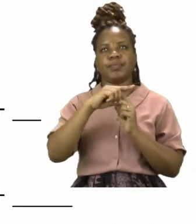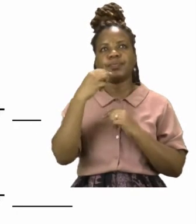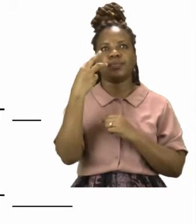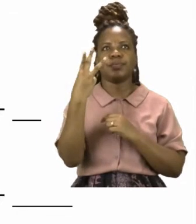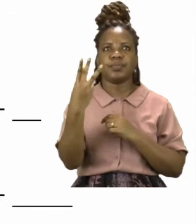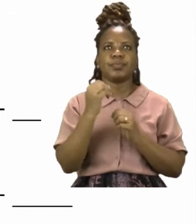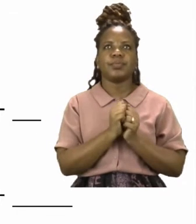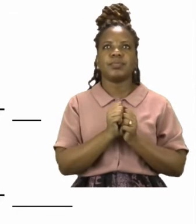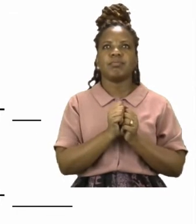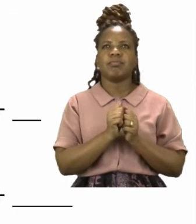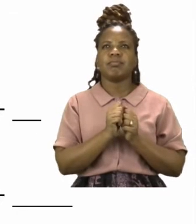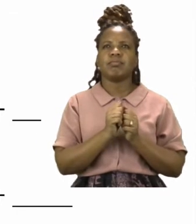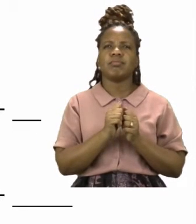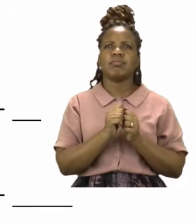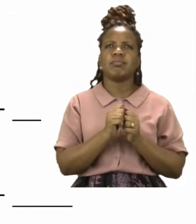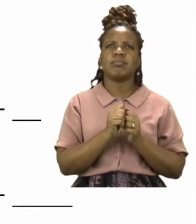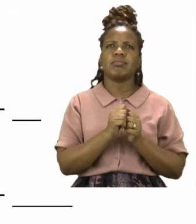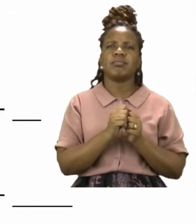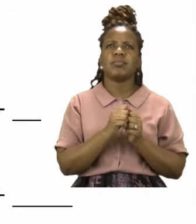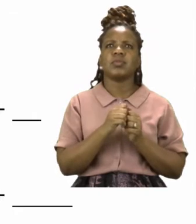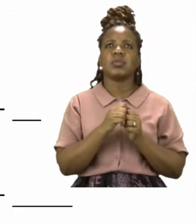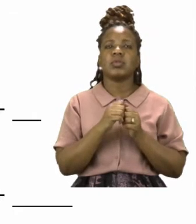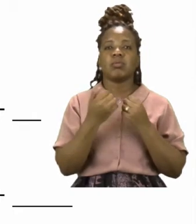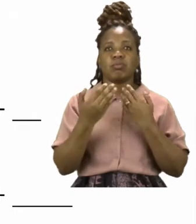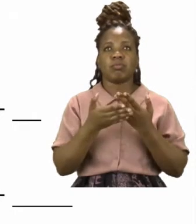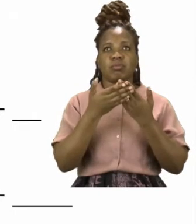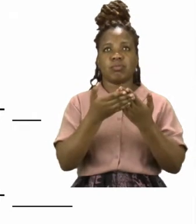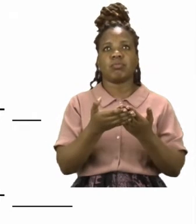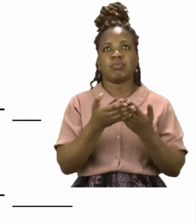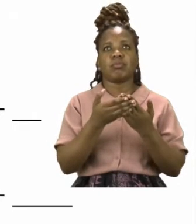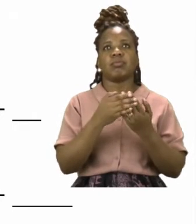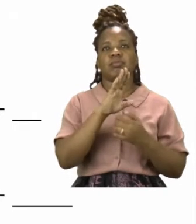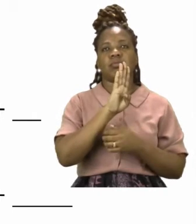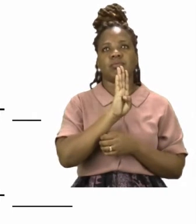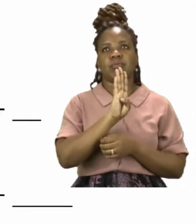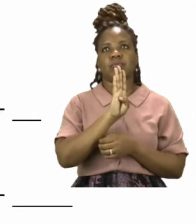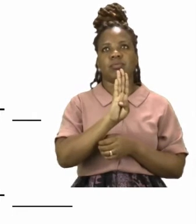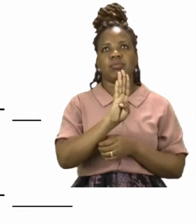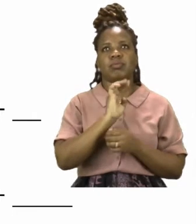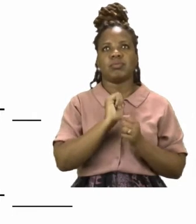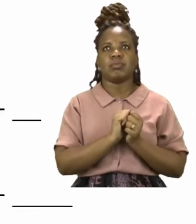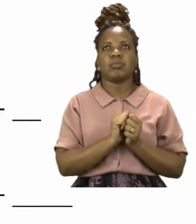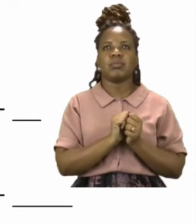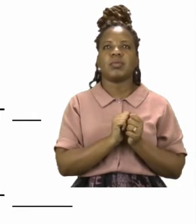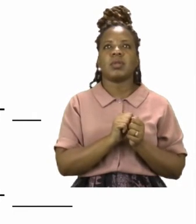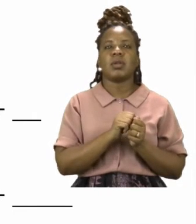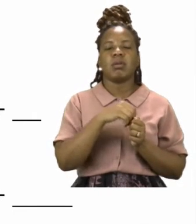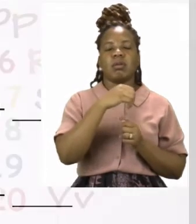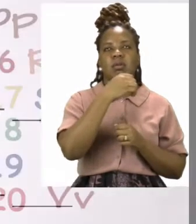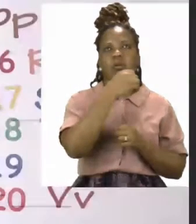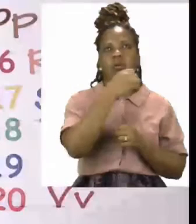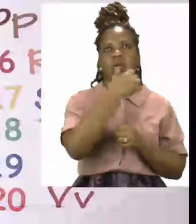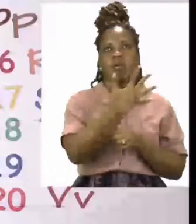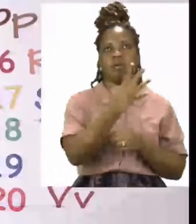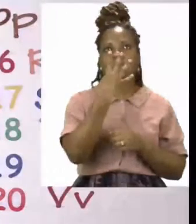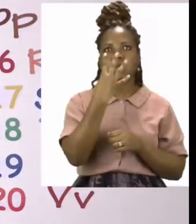54 equals dash plus dash. So, that's the one we are going to do together. So, let's take a